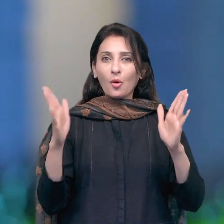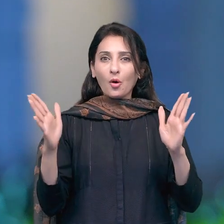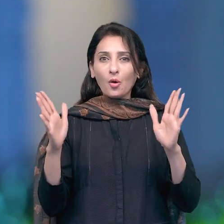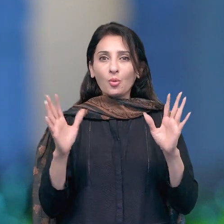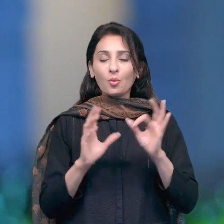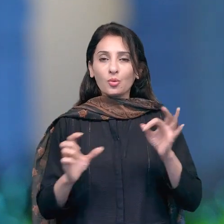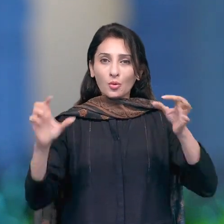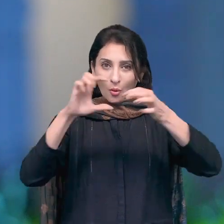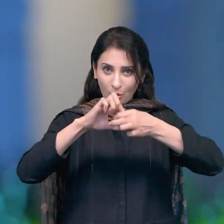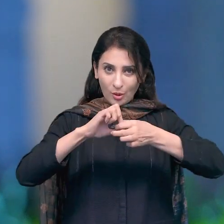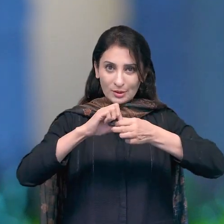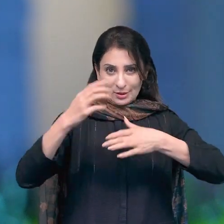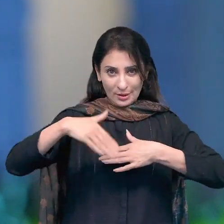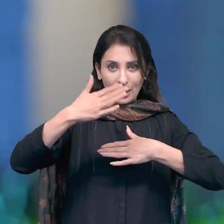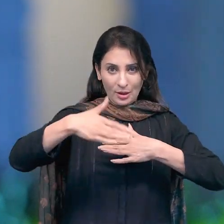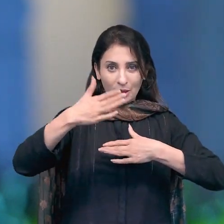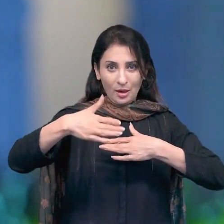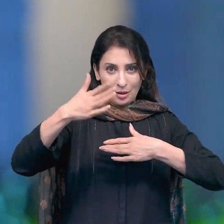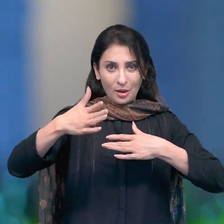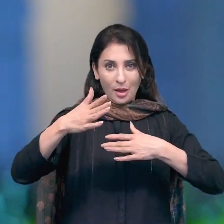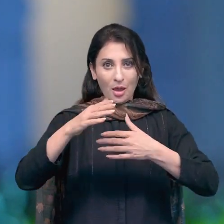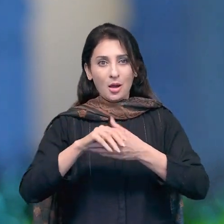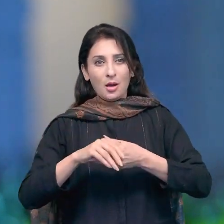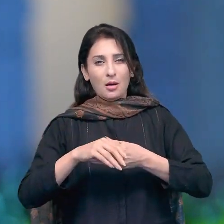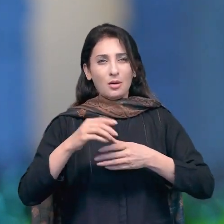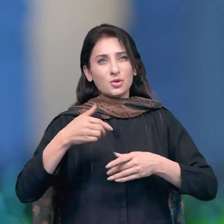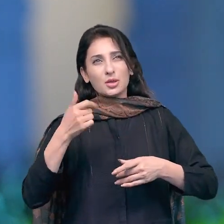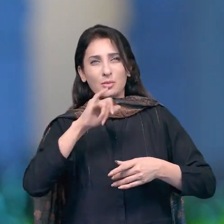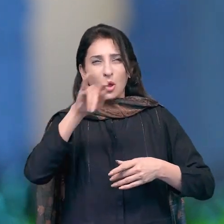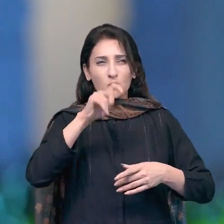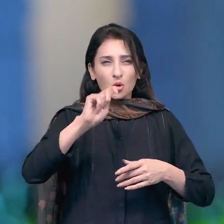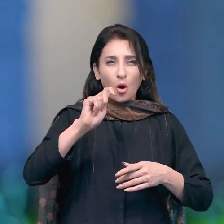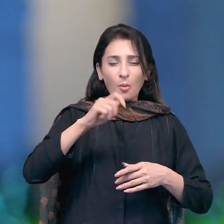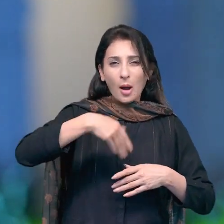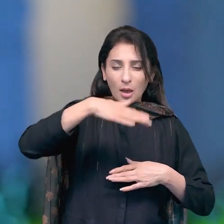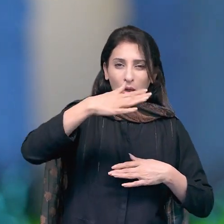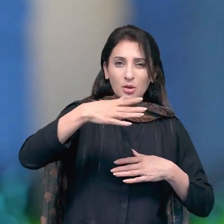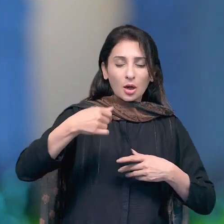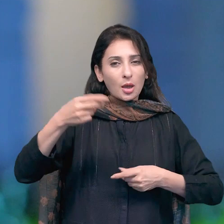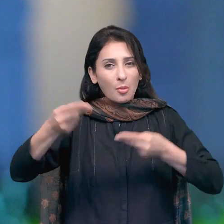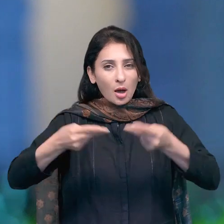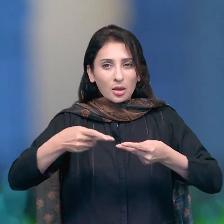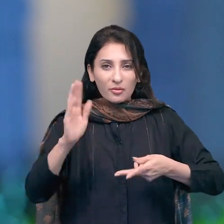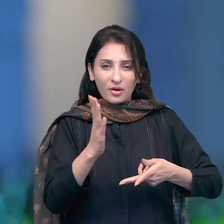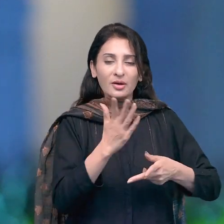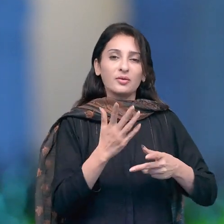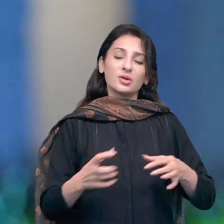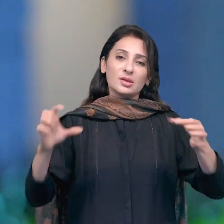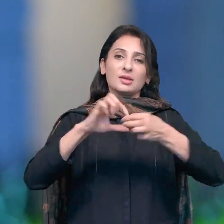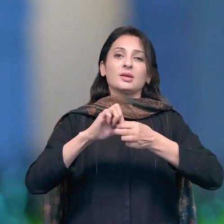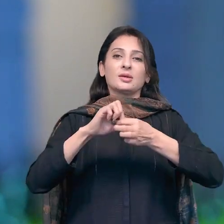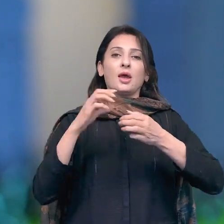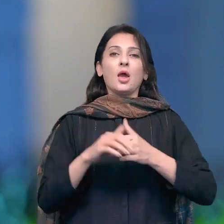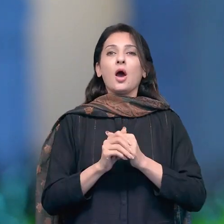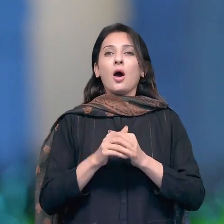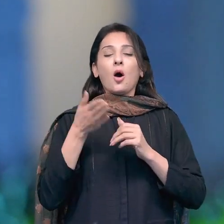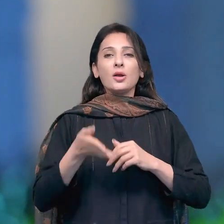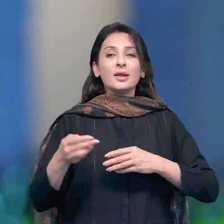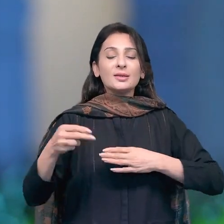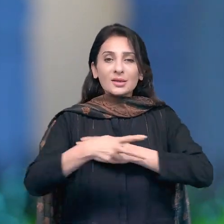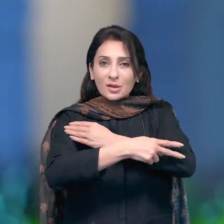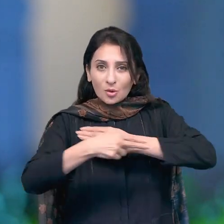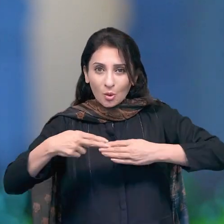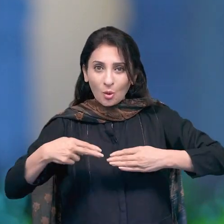also very closely connected to the career path I'm planning on pursuing, which is marketing or advertisement. Obviously, this career path is very deeply linked